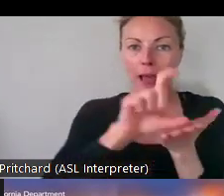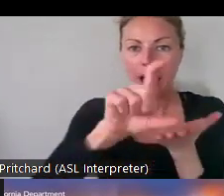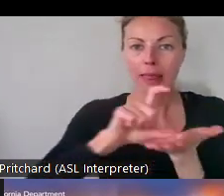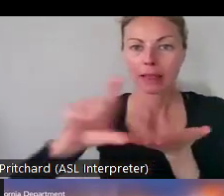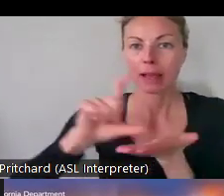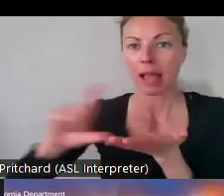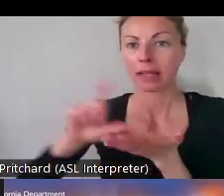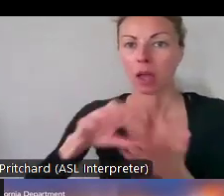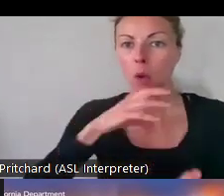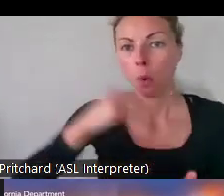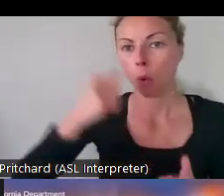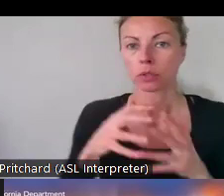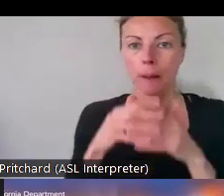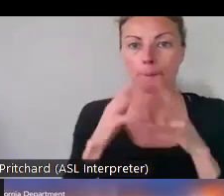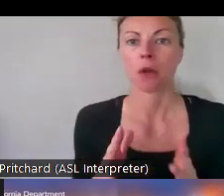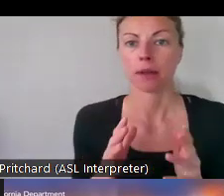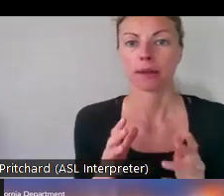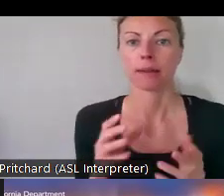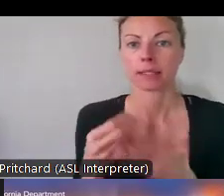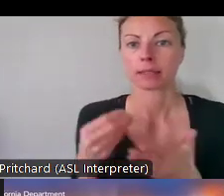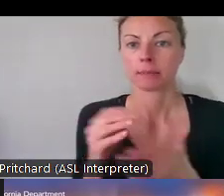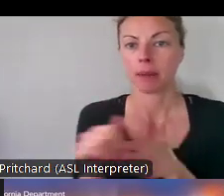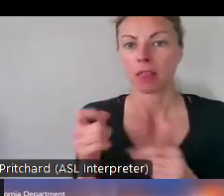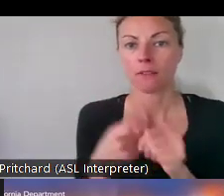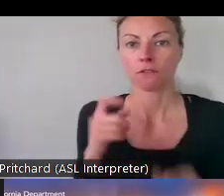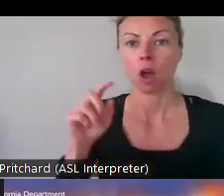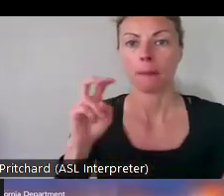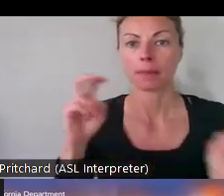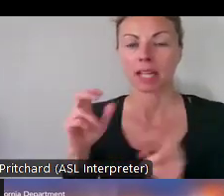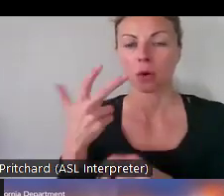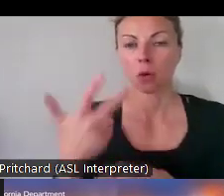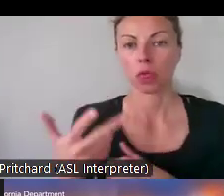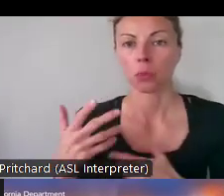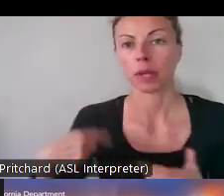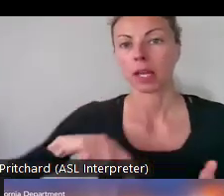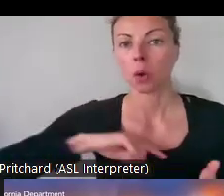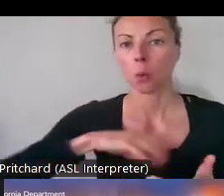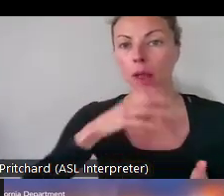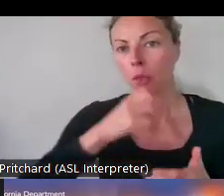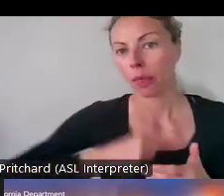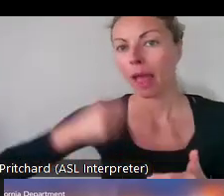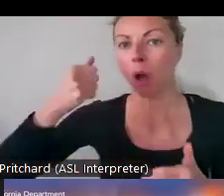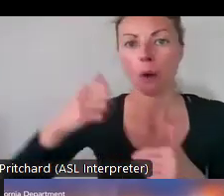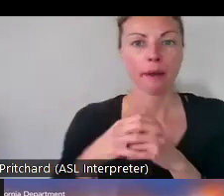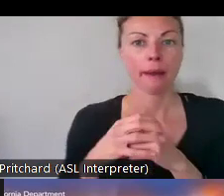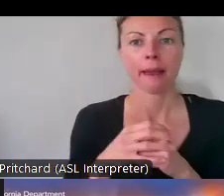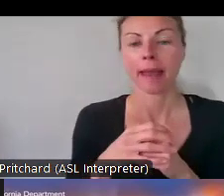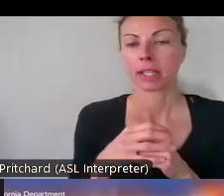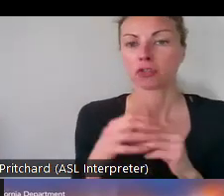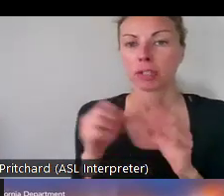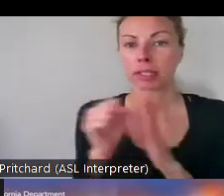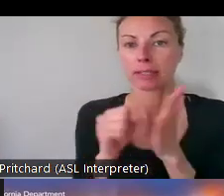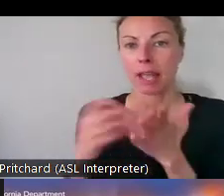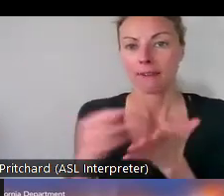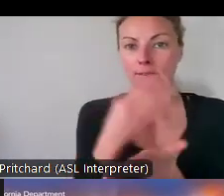that CDA receives. Because we are the state unit on aging for the state of California, it is our responsibility to develop and maintain a